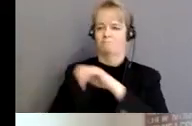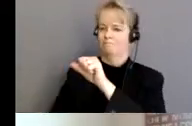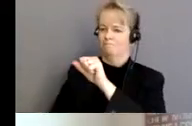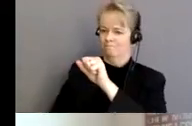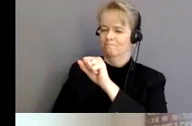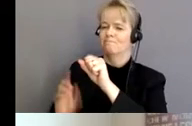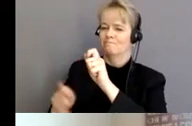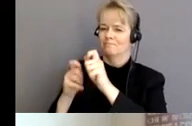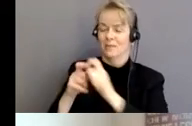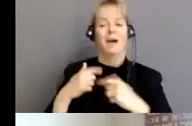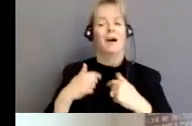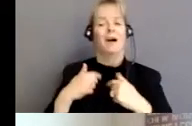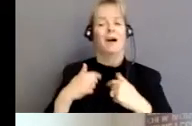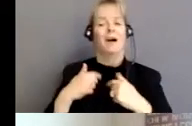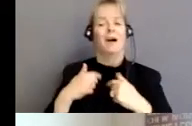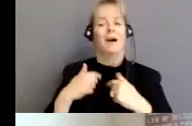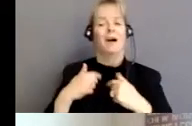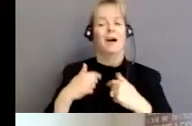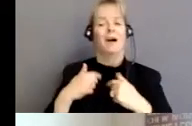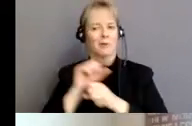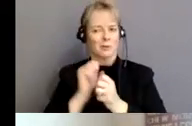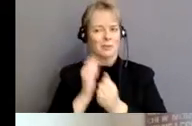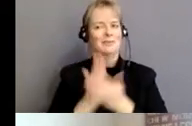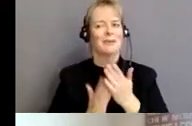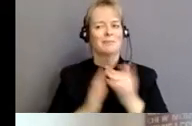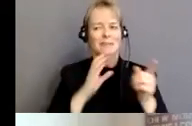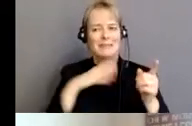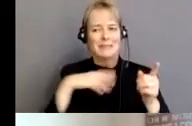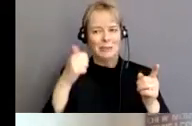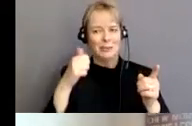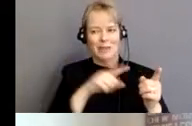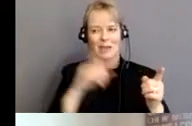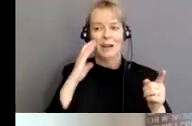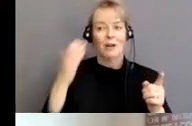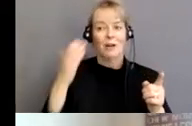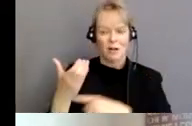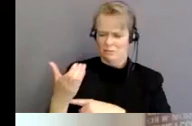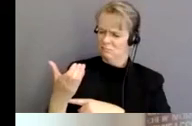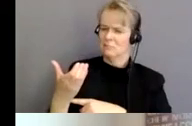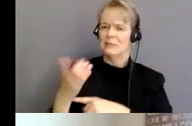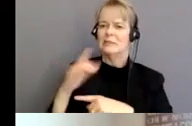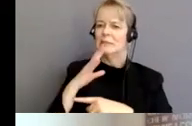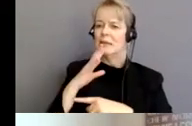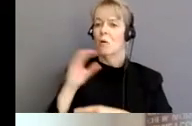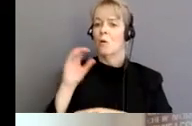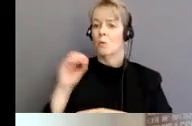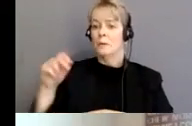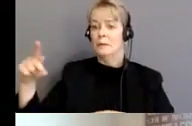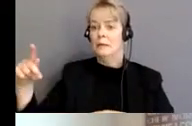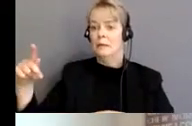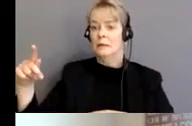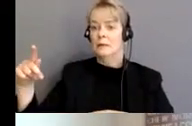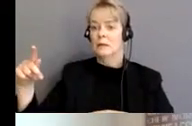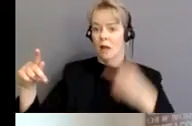And I've worked with clients or seniors where they've received calls where it's coming up as Ontario Provincial Police. Yeah. So I